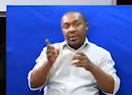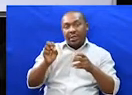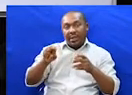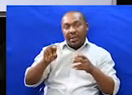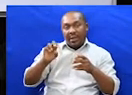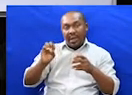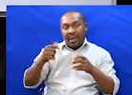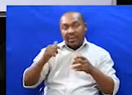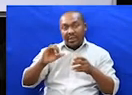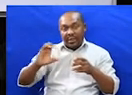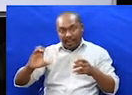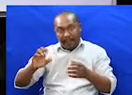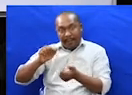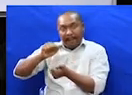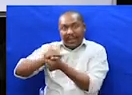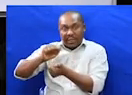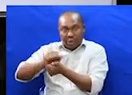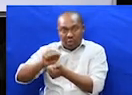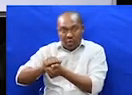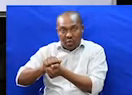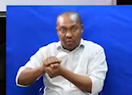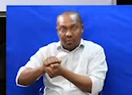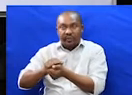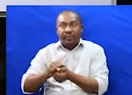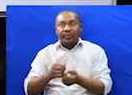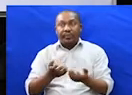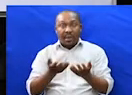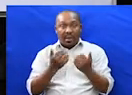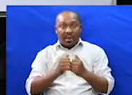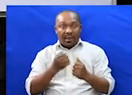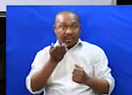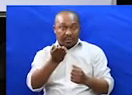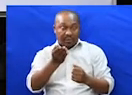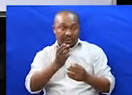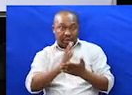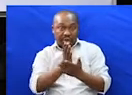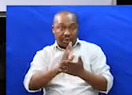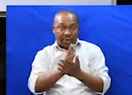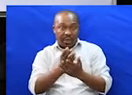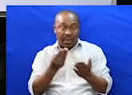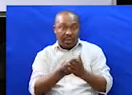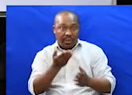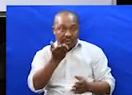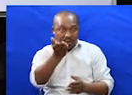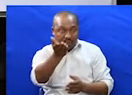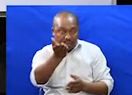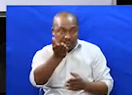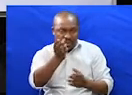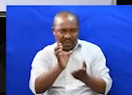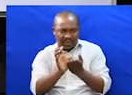student, first of all, let me share with you the specific objectives of